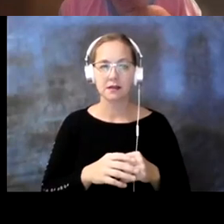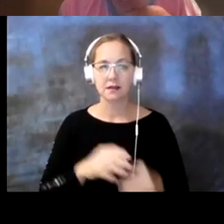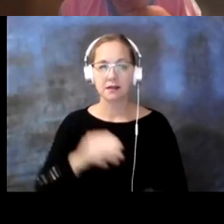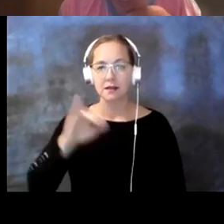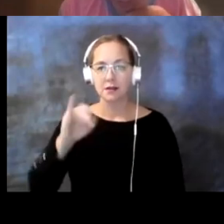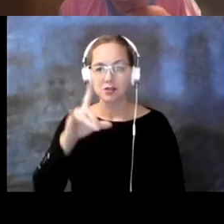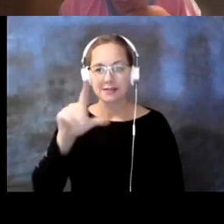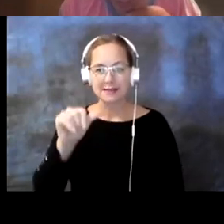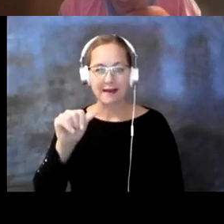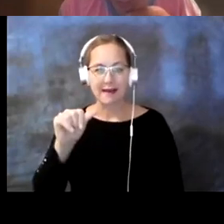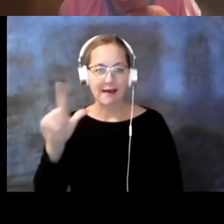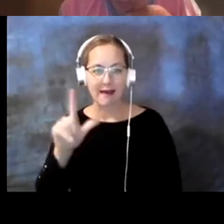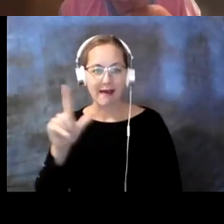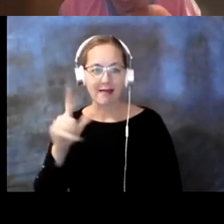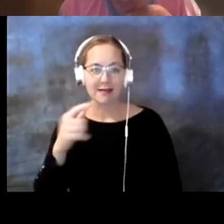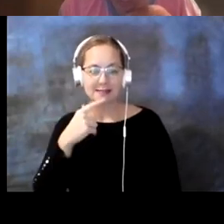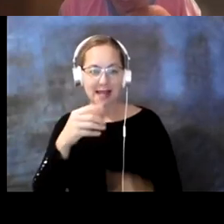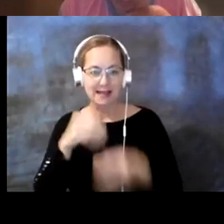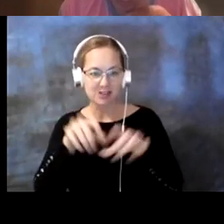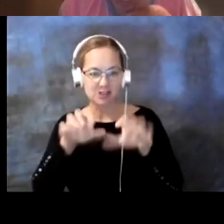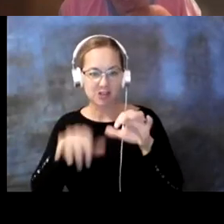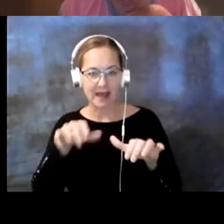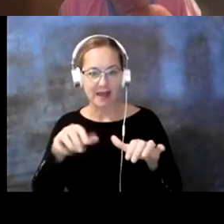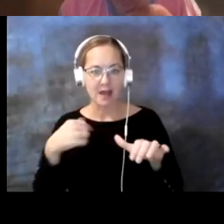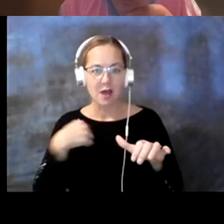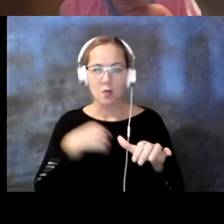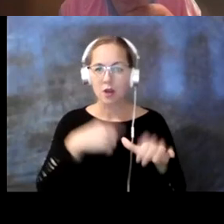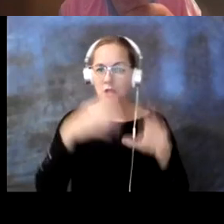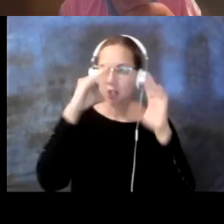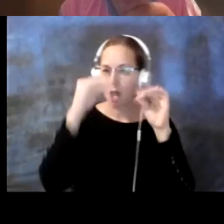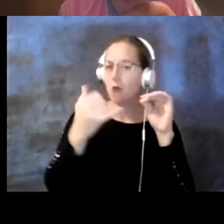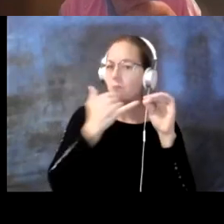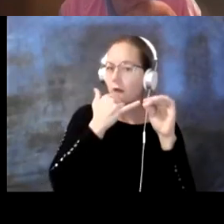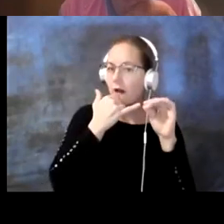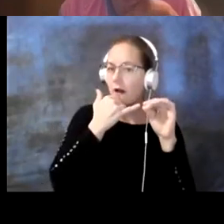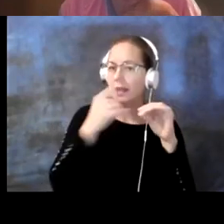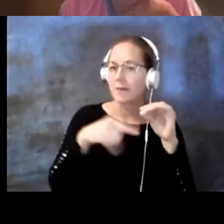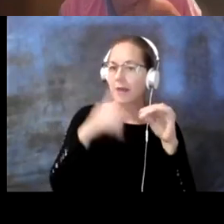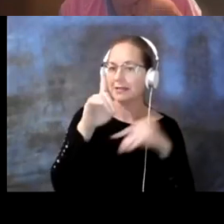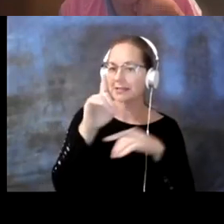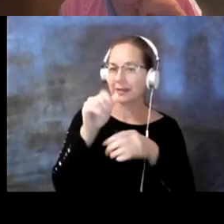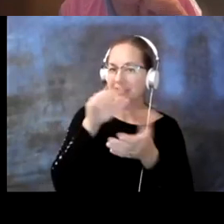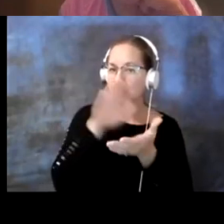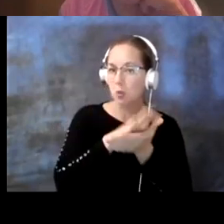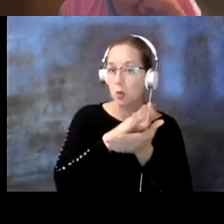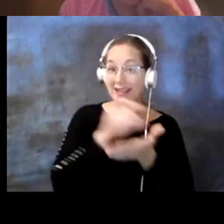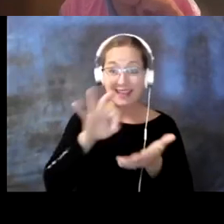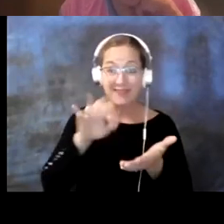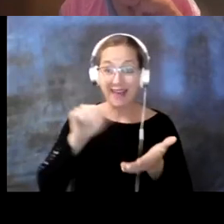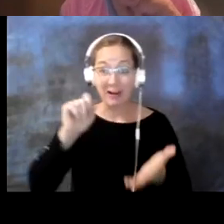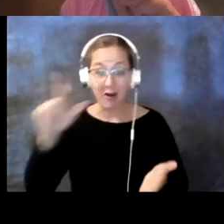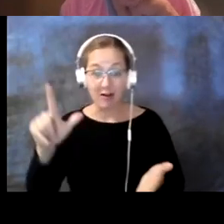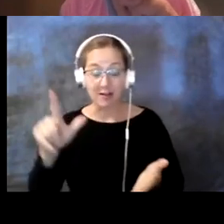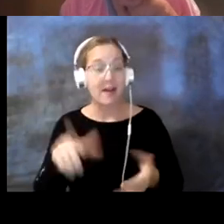I think we're also taught wrong about disability in school, if at all. And that's what I really want to talk about, is these misconceptions come from lack